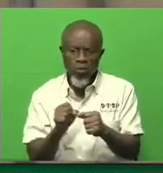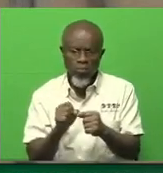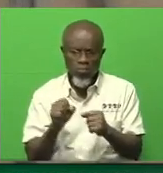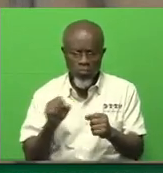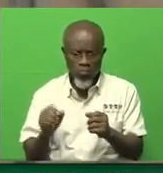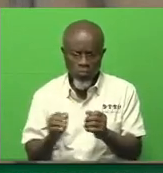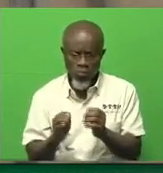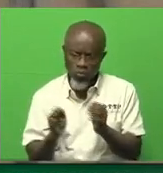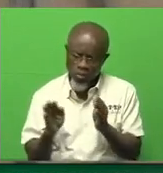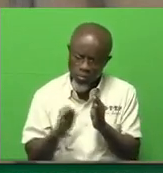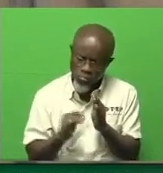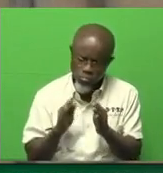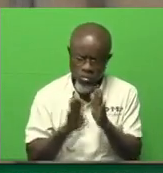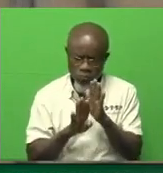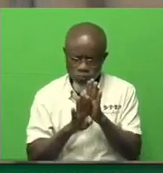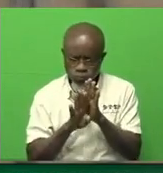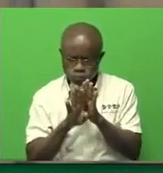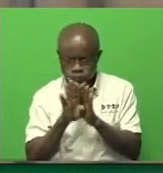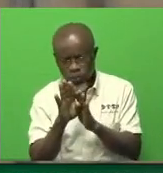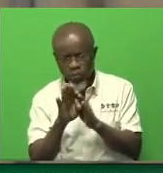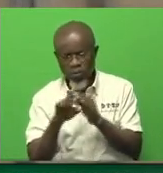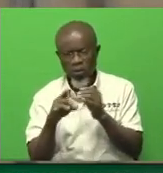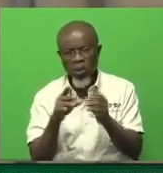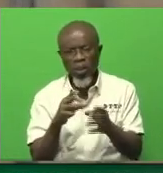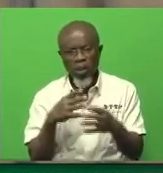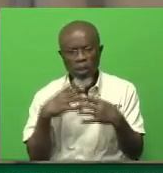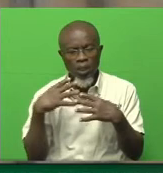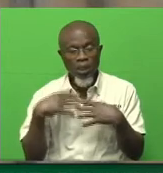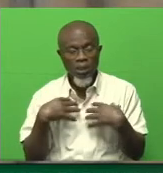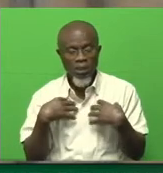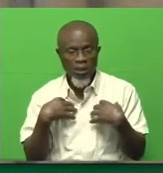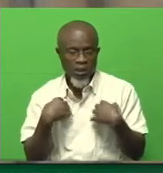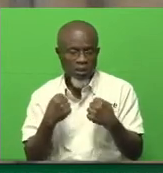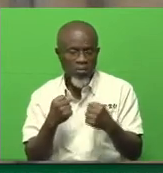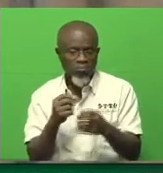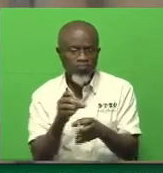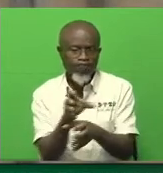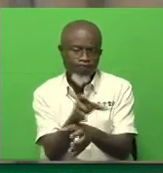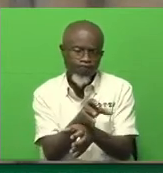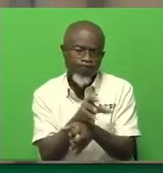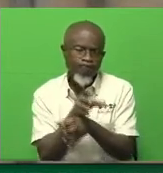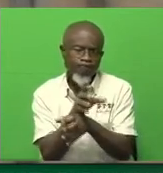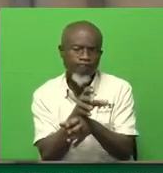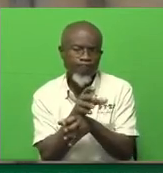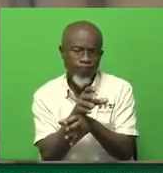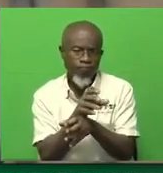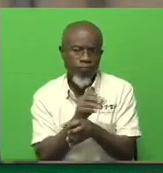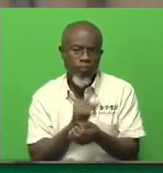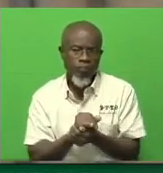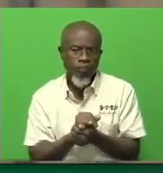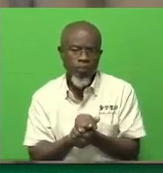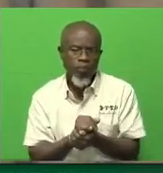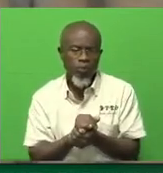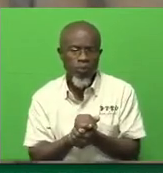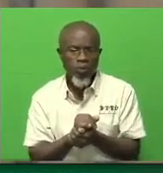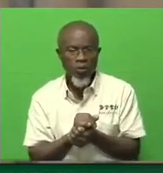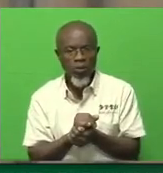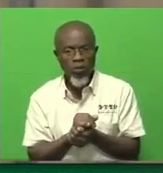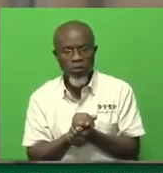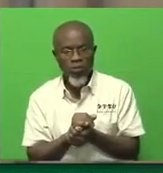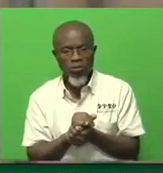mental health into Primary Care well Mr Deputy speaker we started this before I have spoken publicly